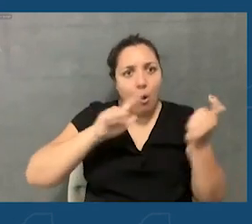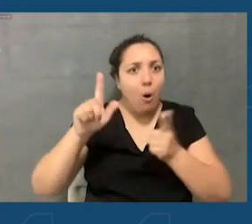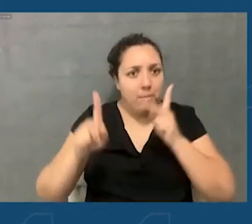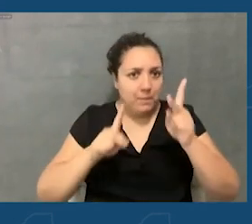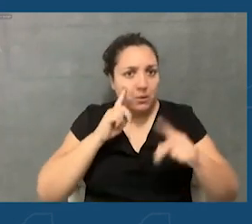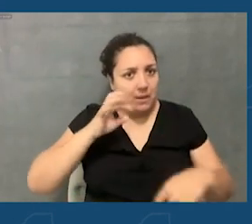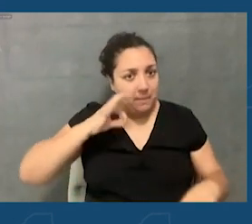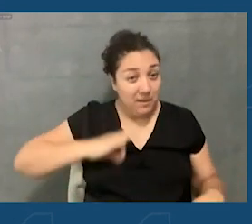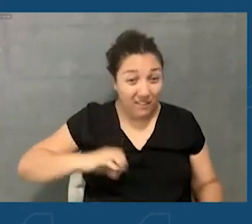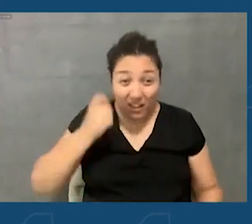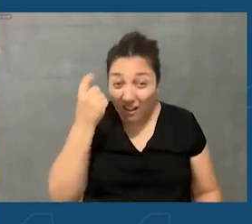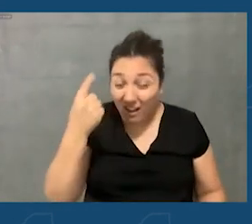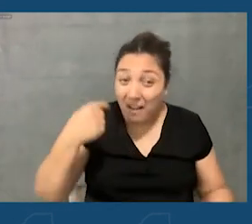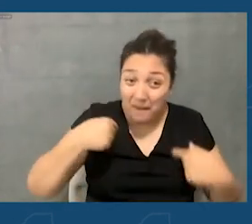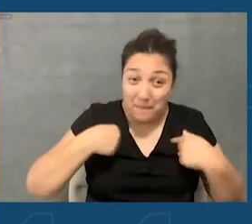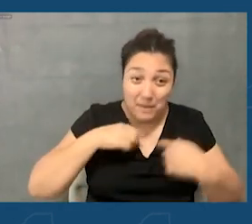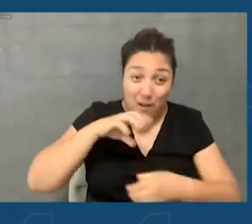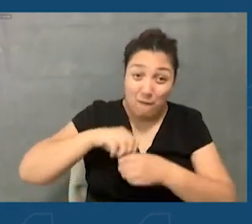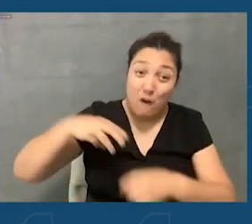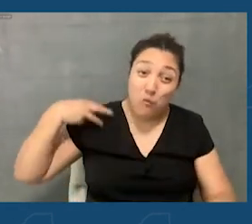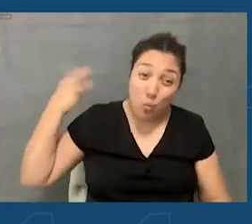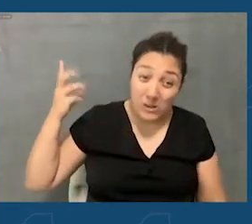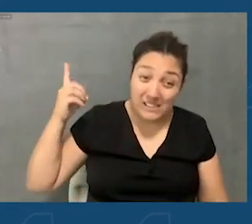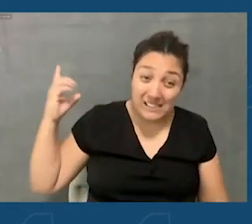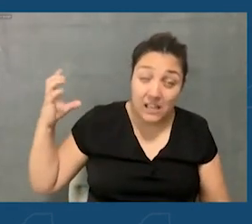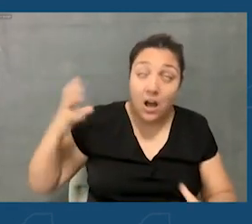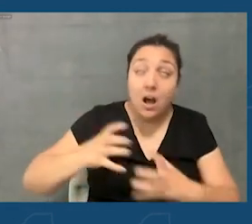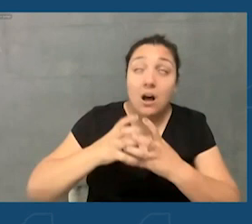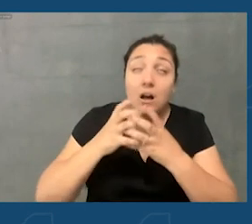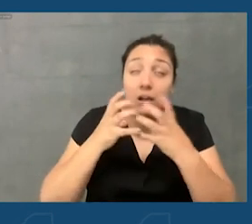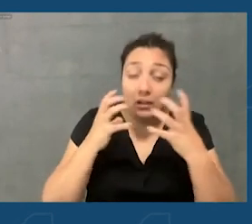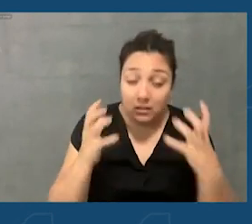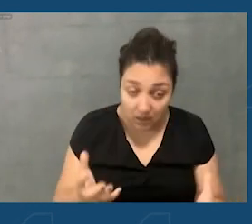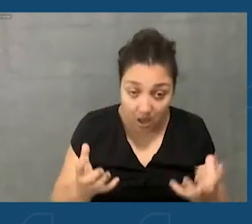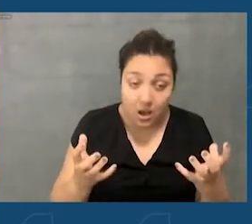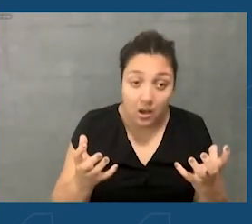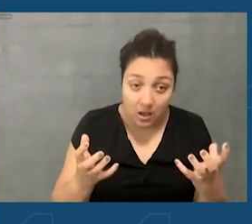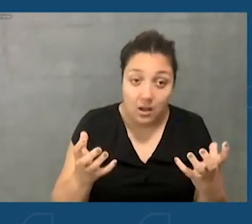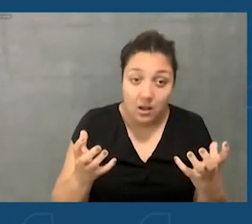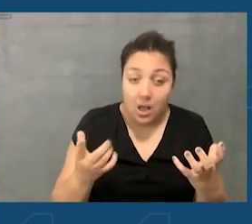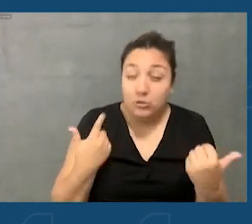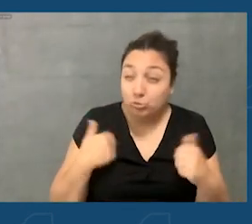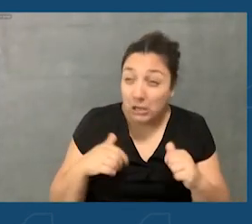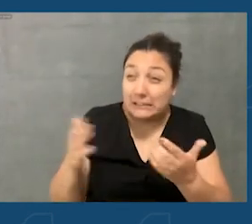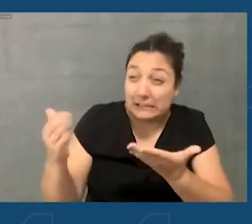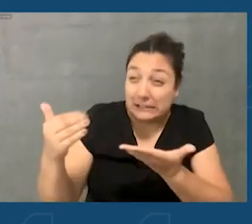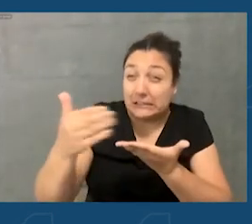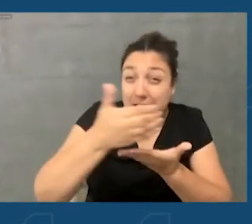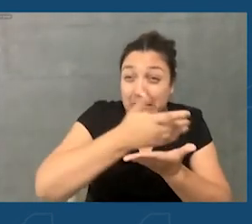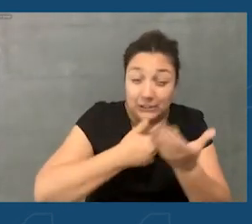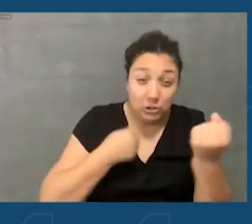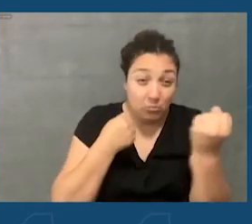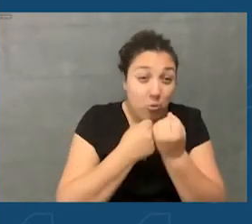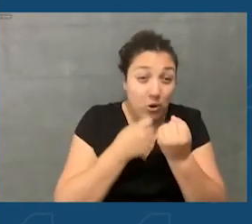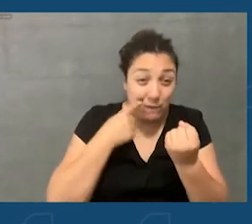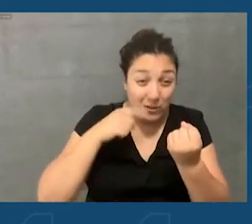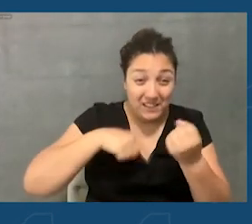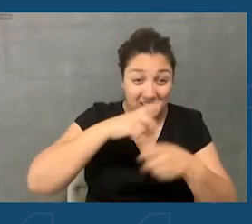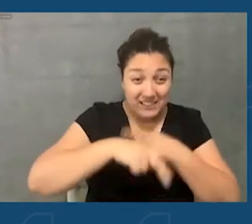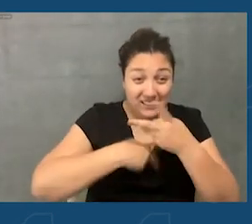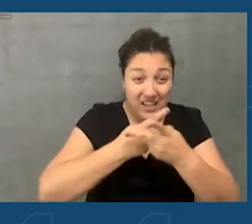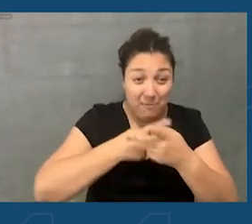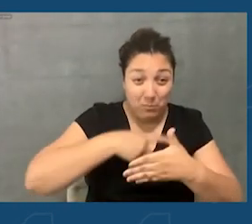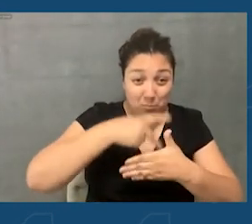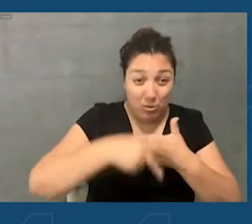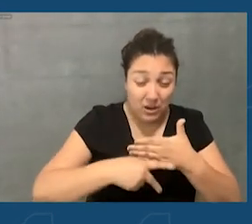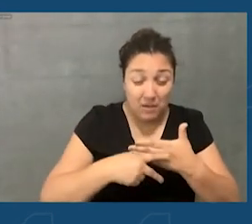spends so much time in Washington dealing with what's involved in getting the kind of support we need for these initiatives, New York is